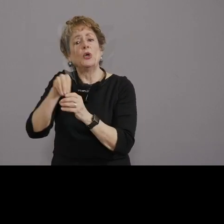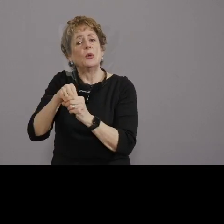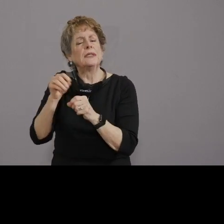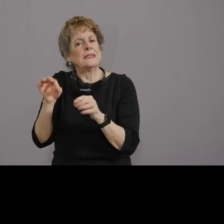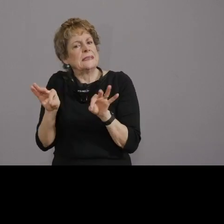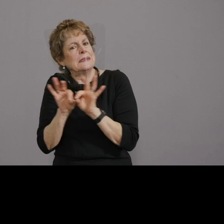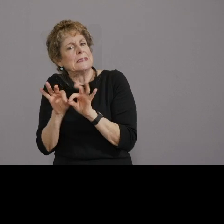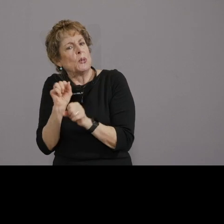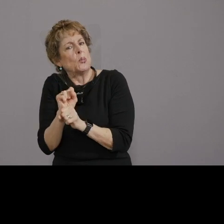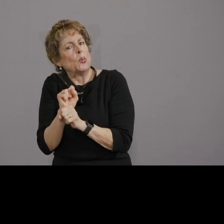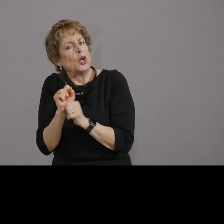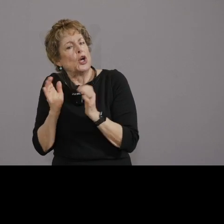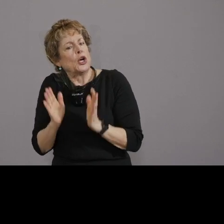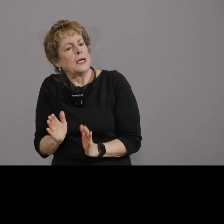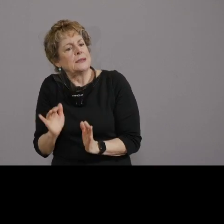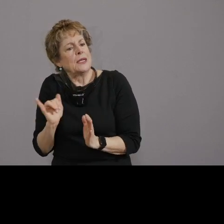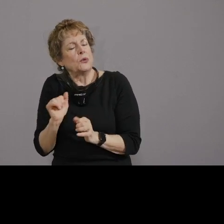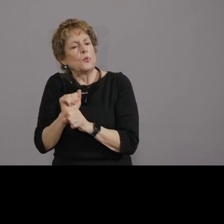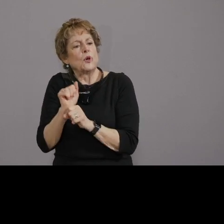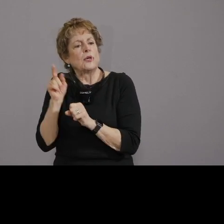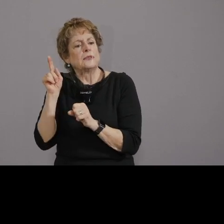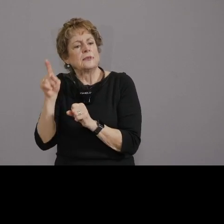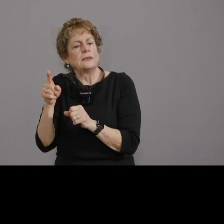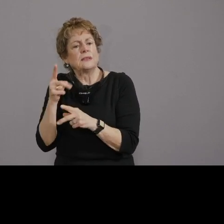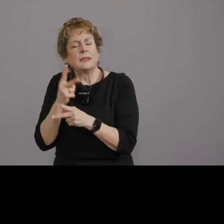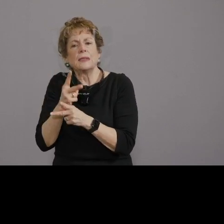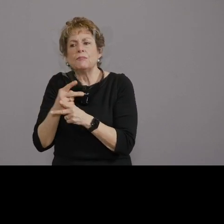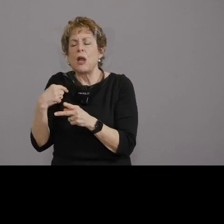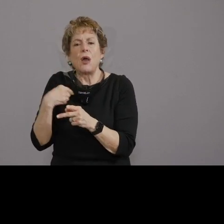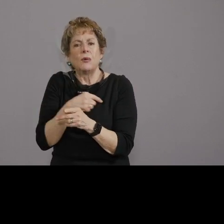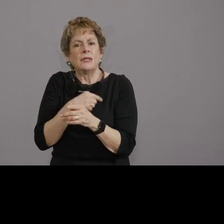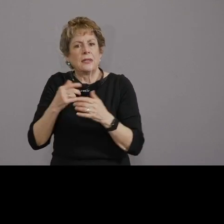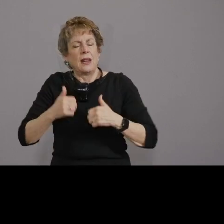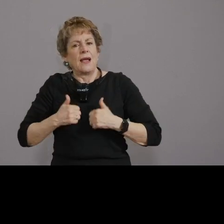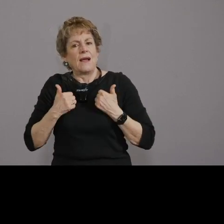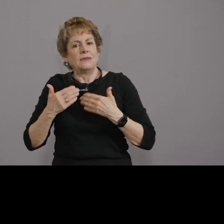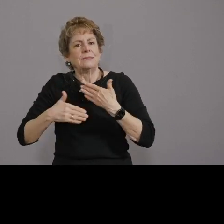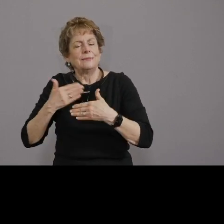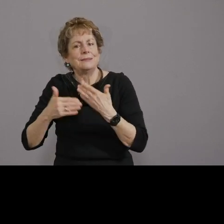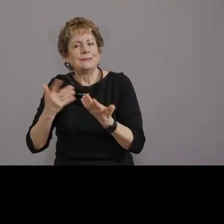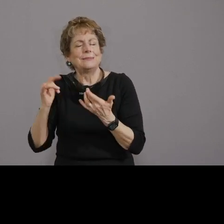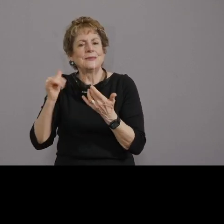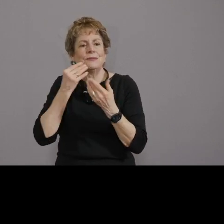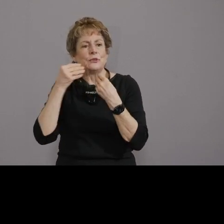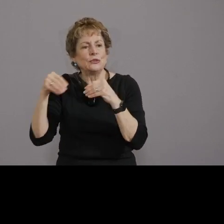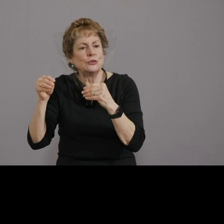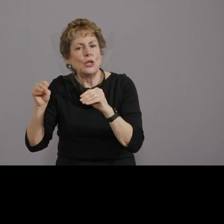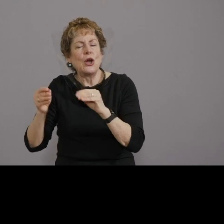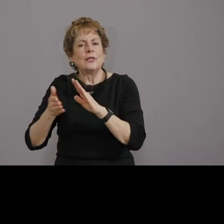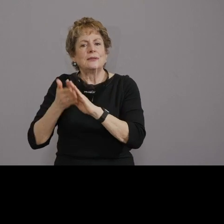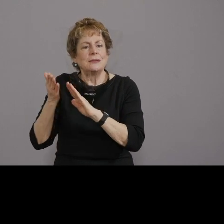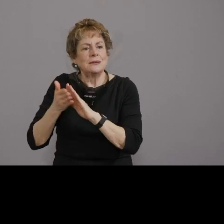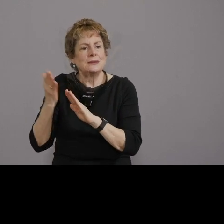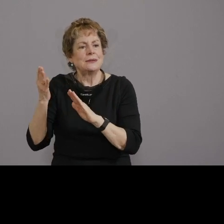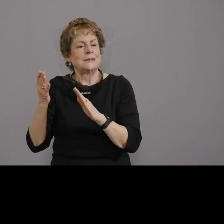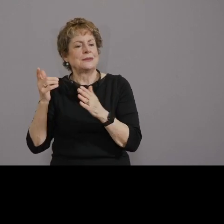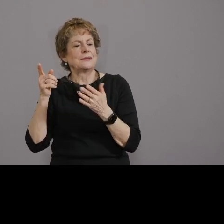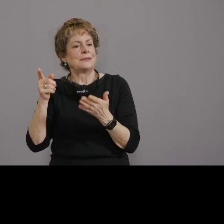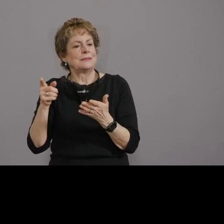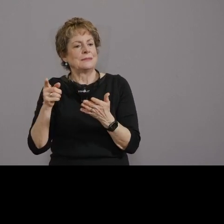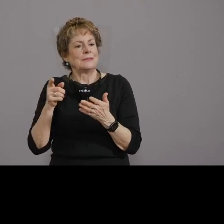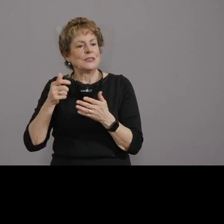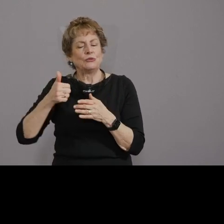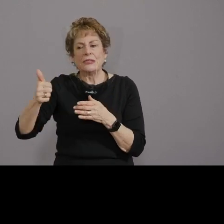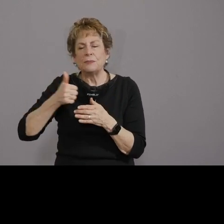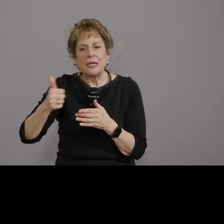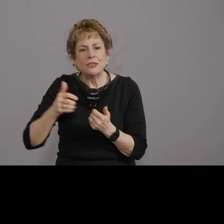our society functioning. That will be people who work in the transportation industry, including gas stations, shipping, those types of